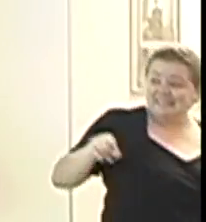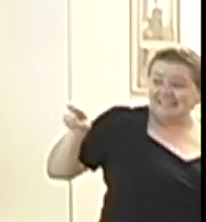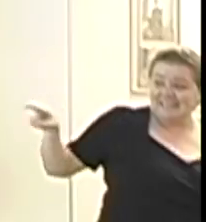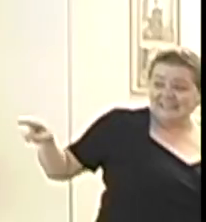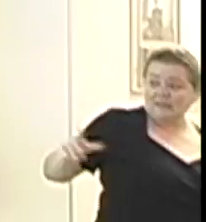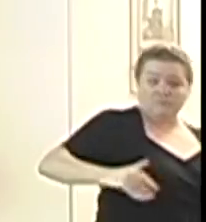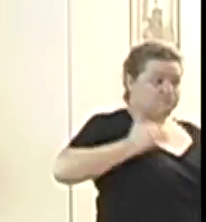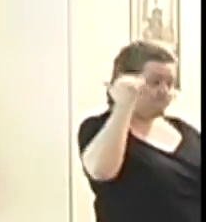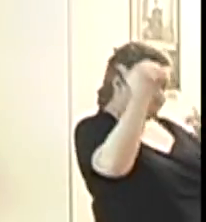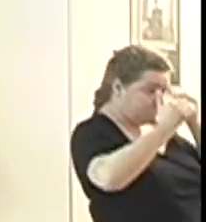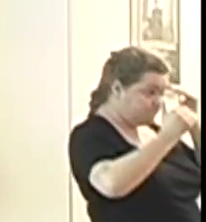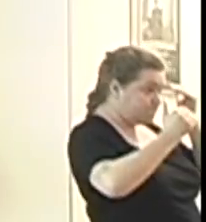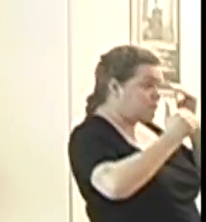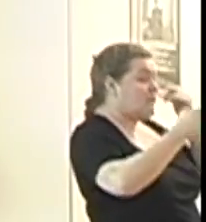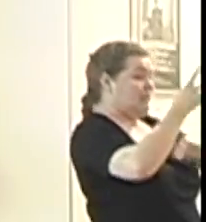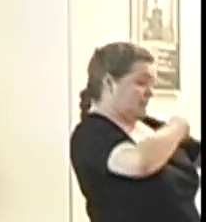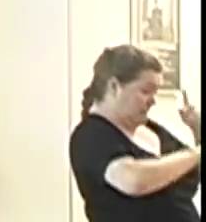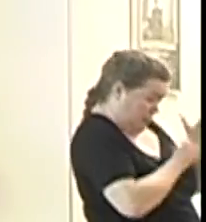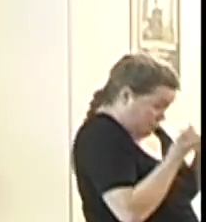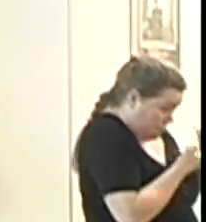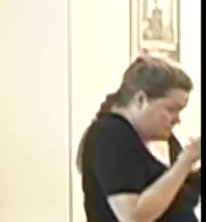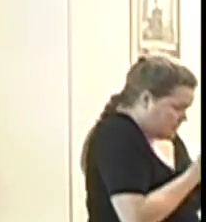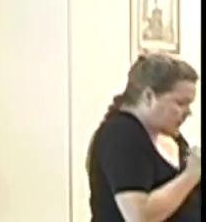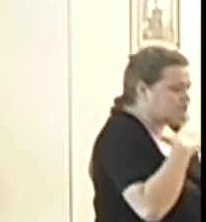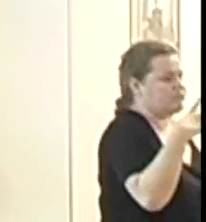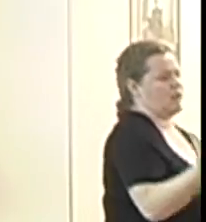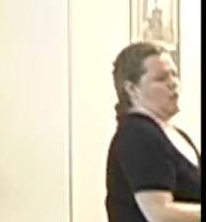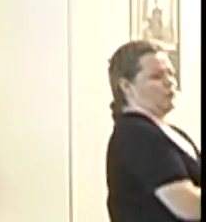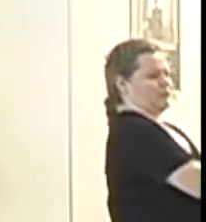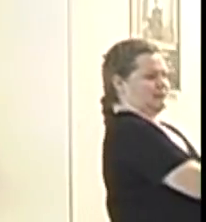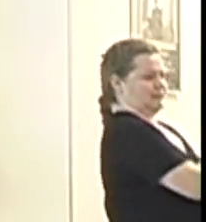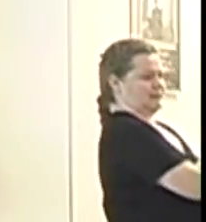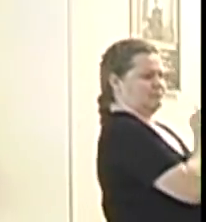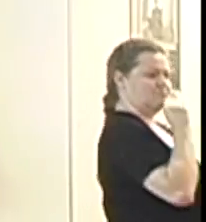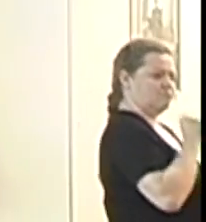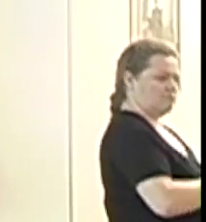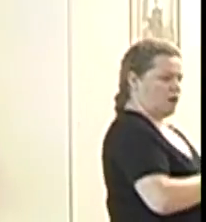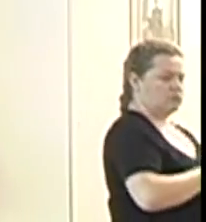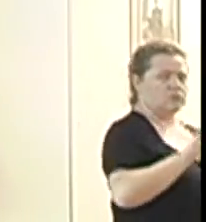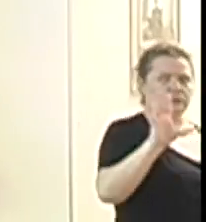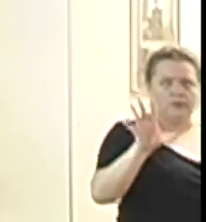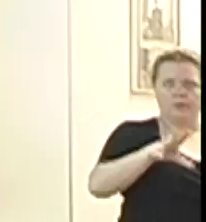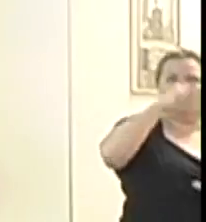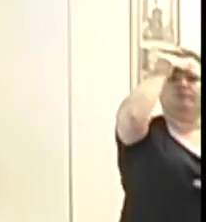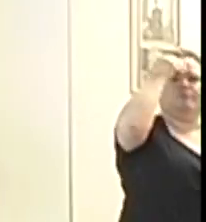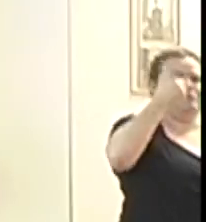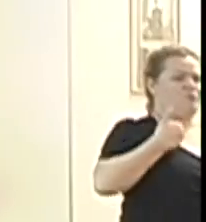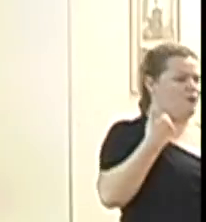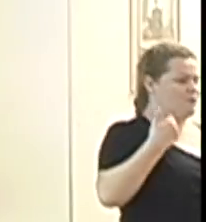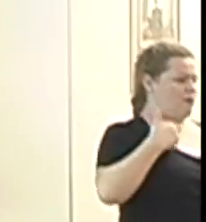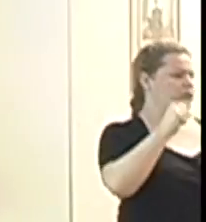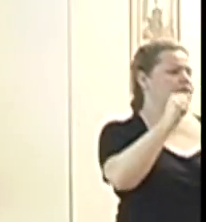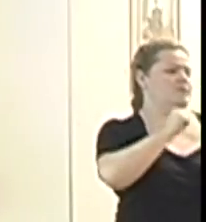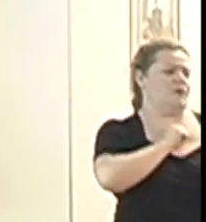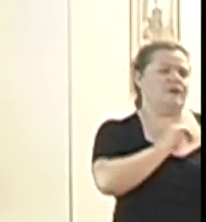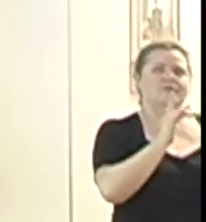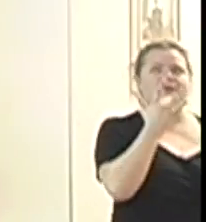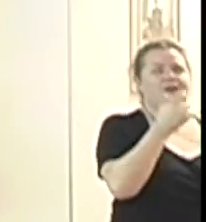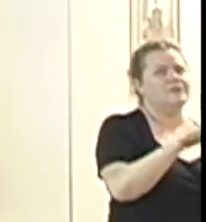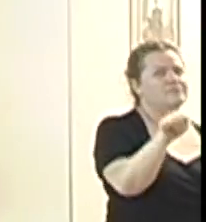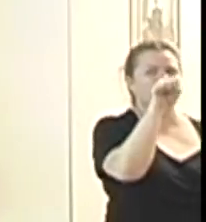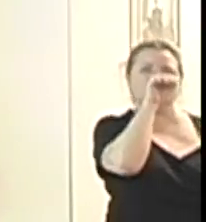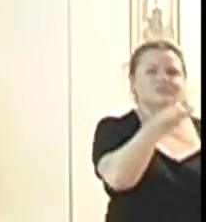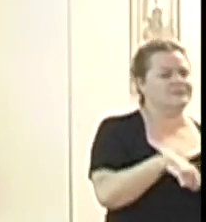to be successful because they favor repetition in their own pre-linguistic gesture. And the children will add